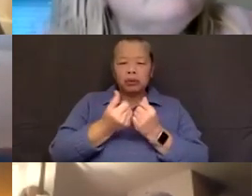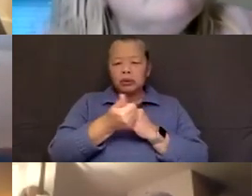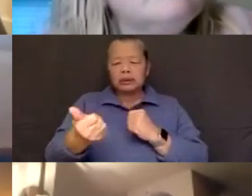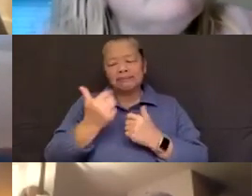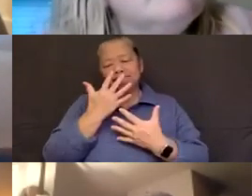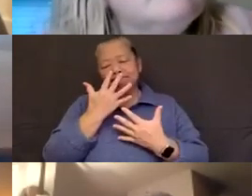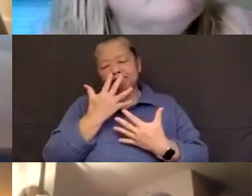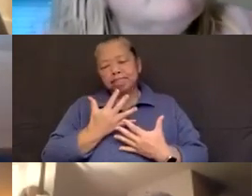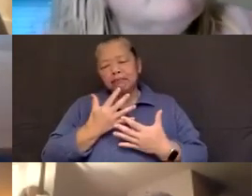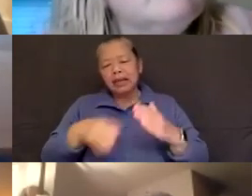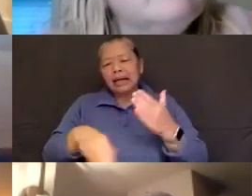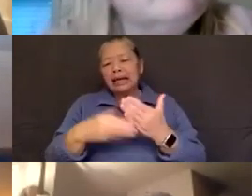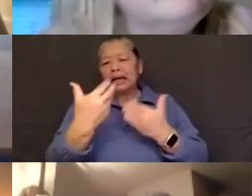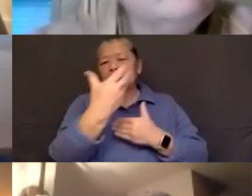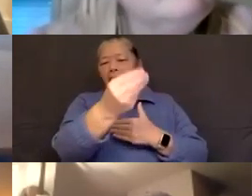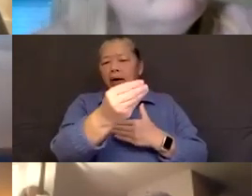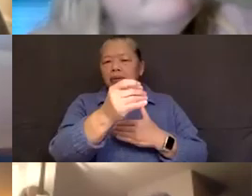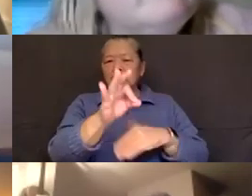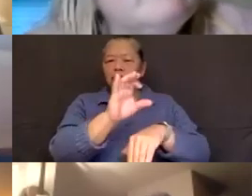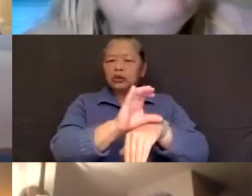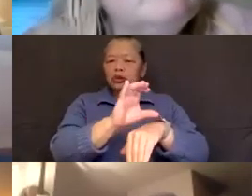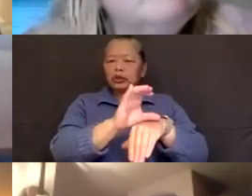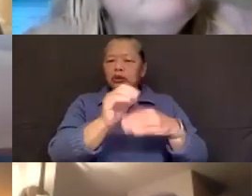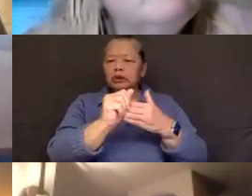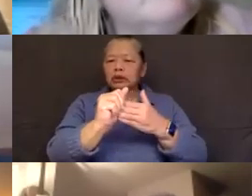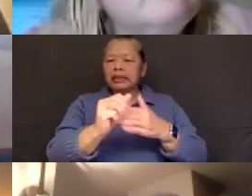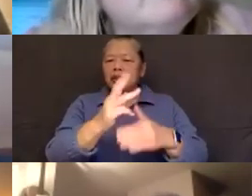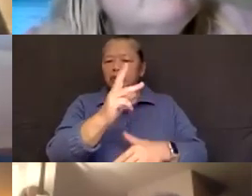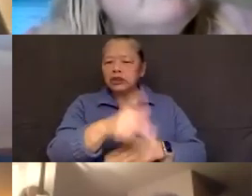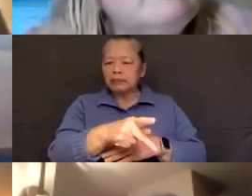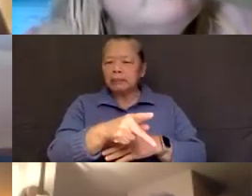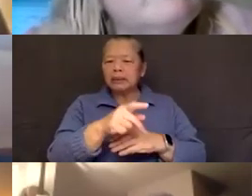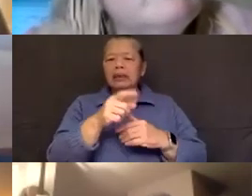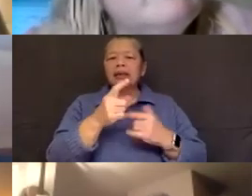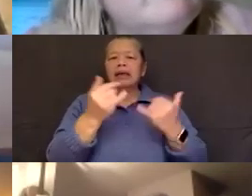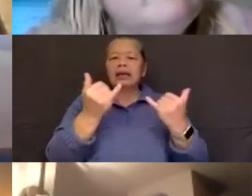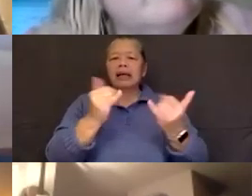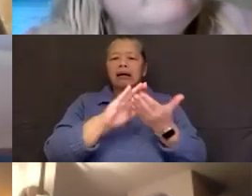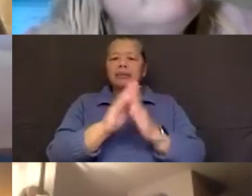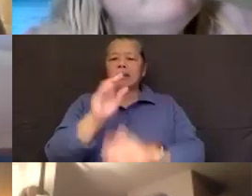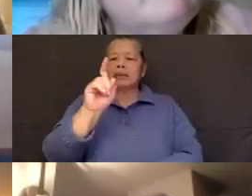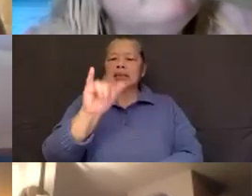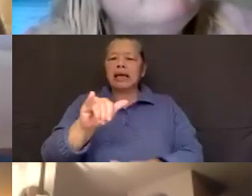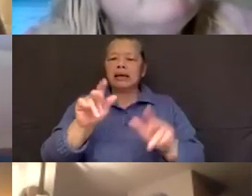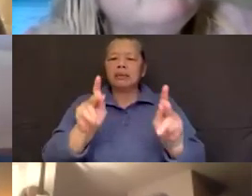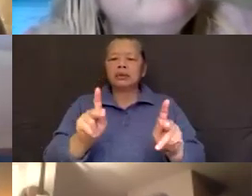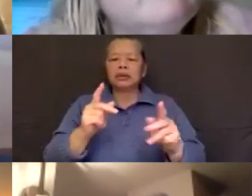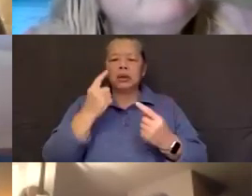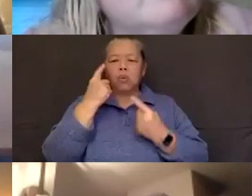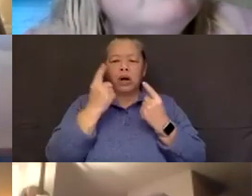unfortunately kicked out of church leadership and is, you know, now a lay person wondering how they